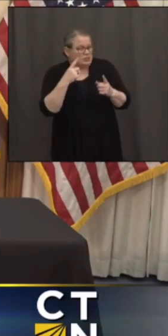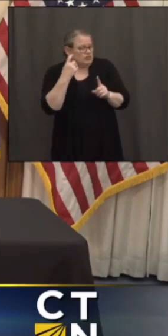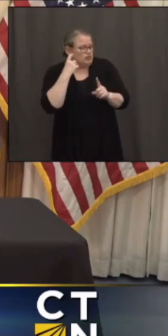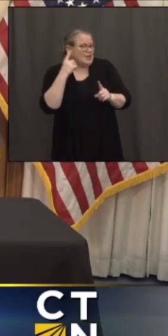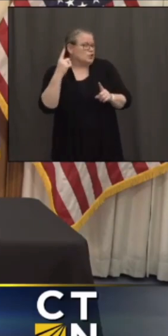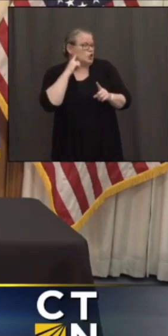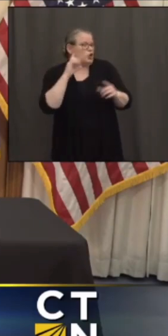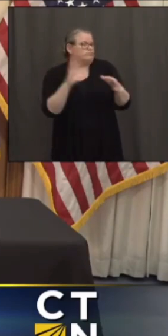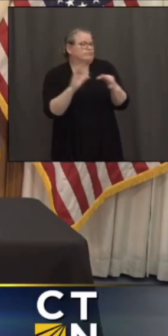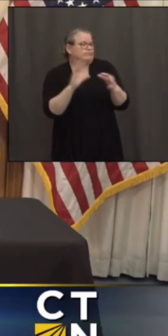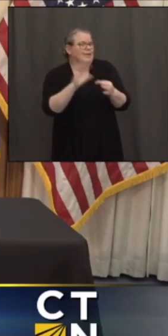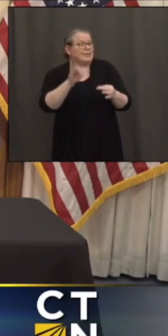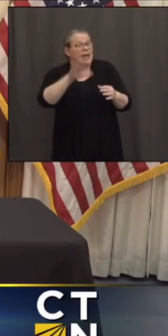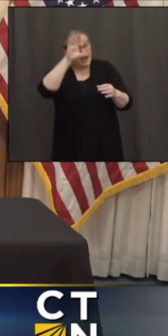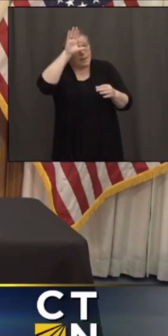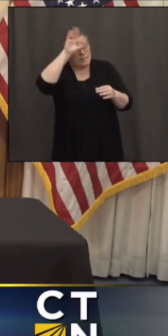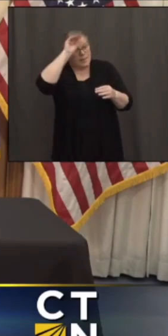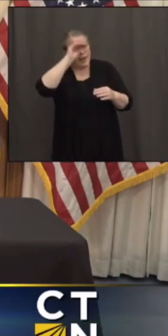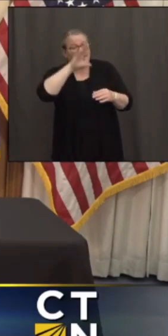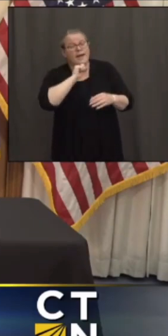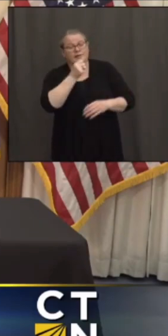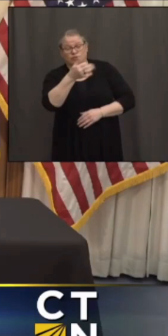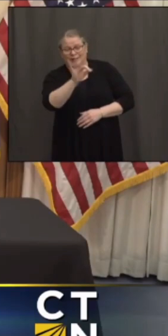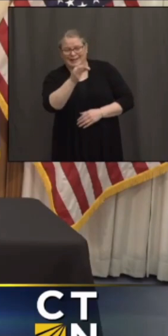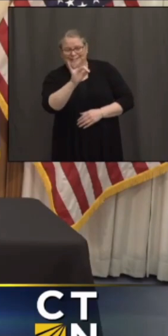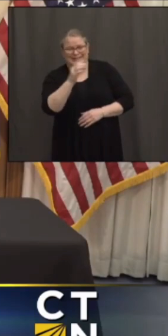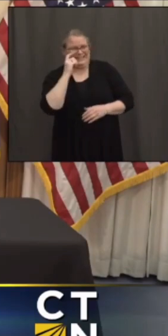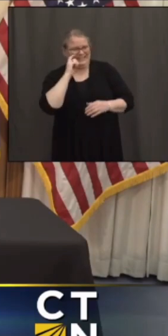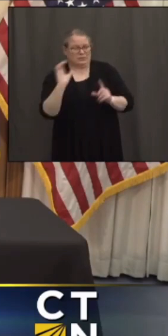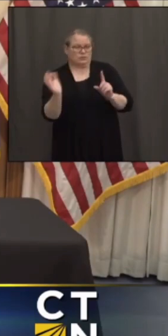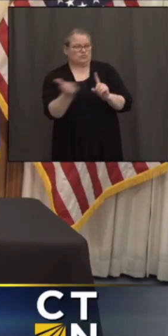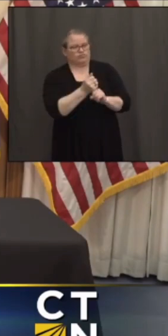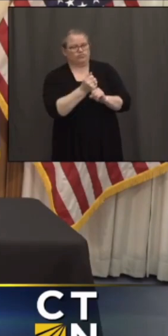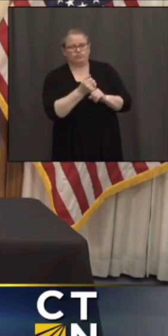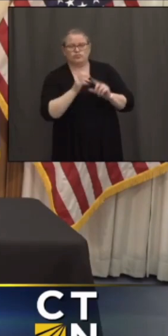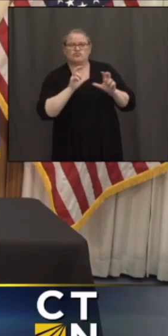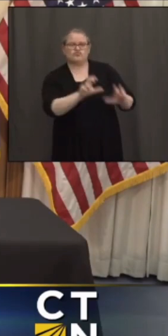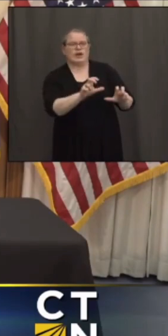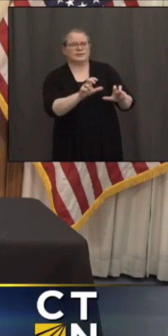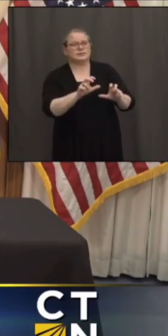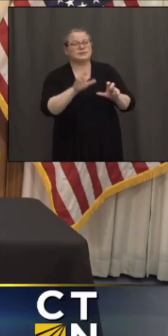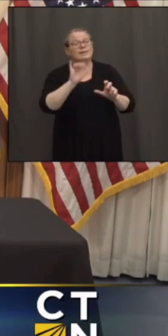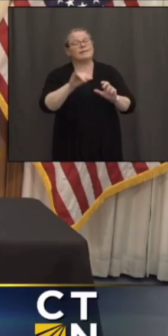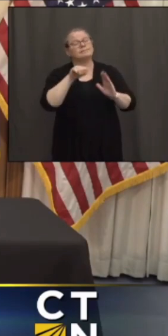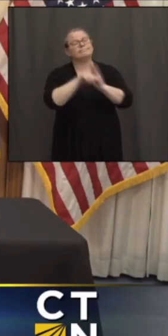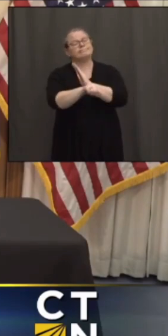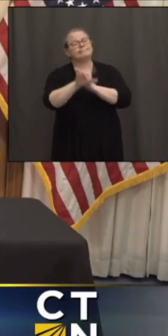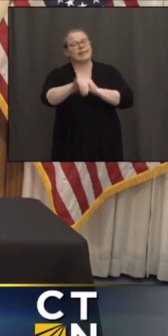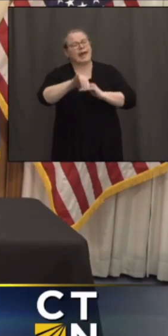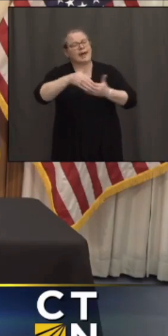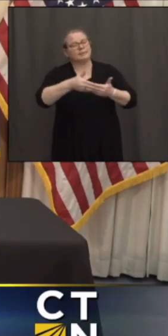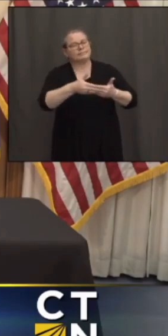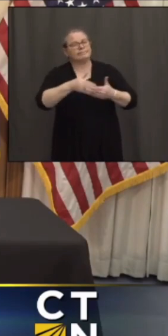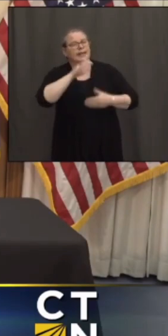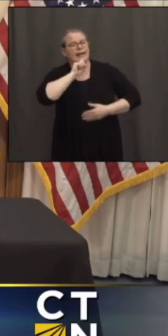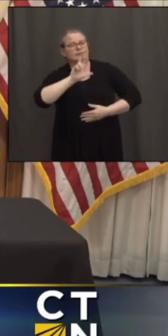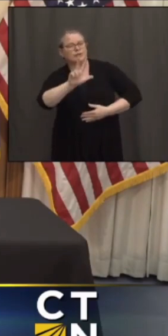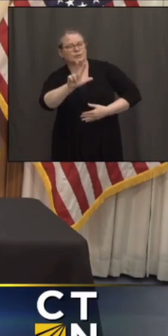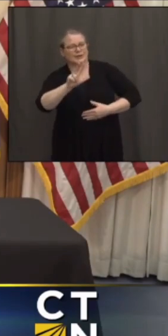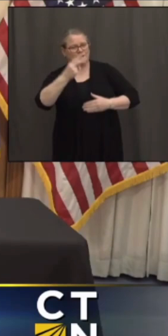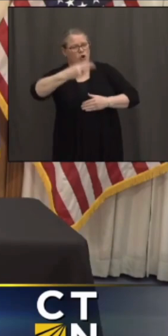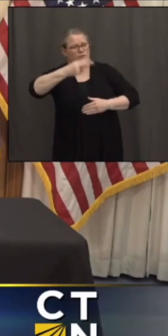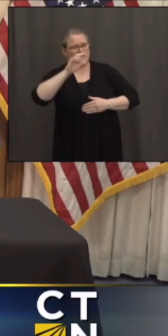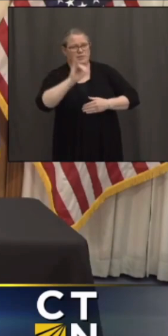the 3-year-old died in Hartford. There have been calls to your office and just, with state leaders to get more funding